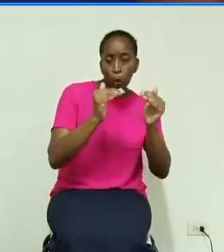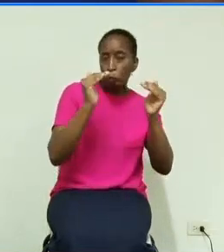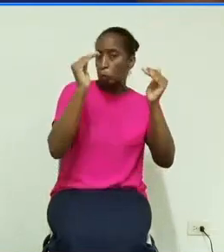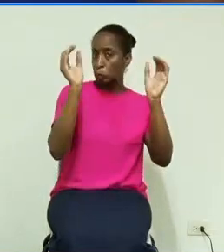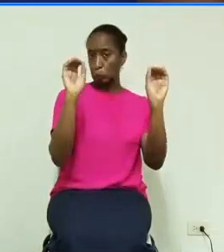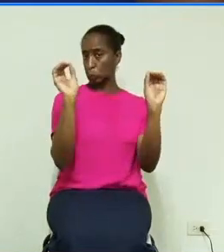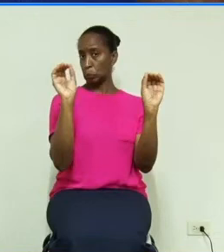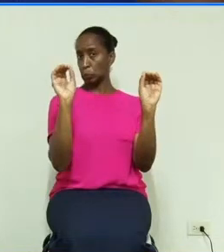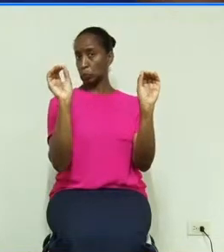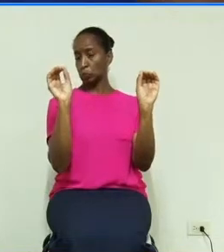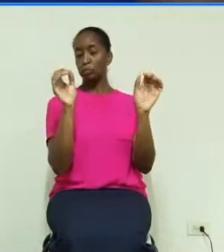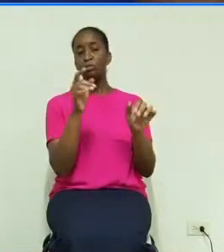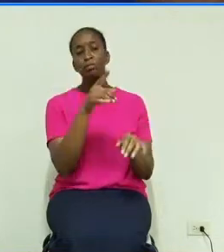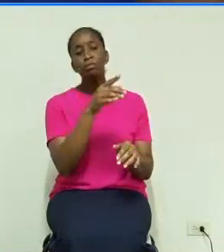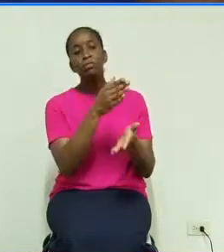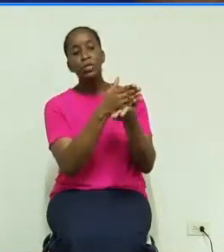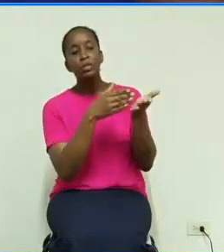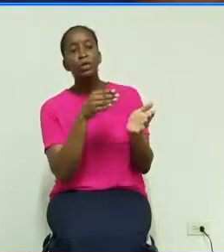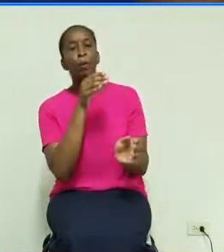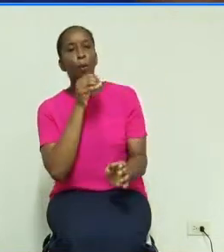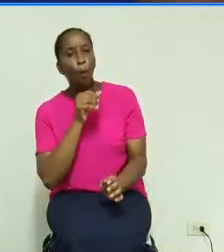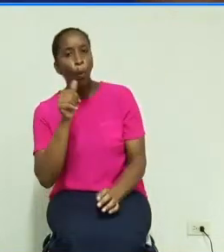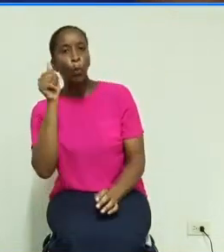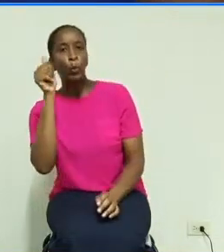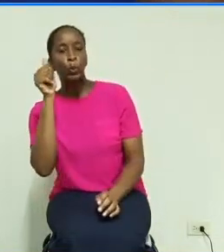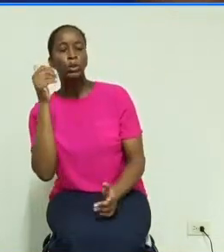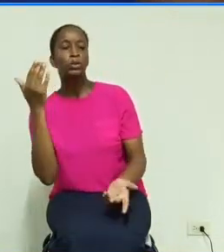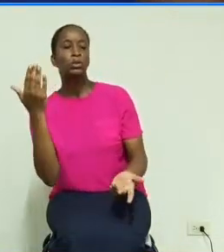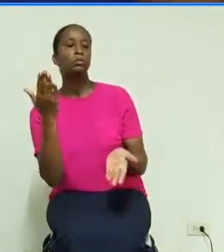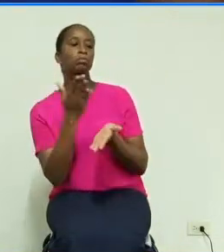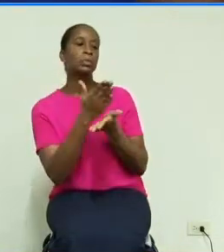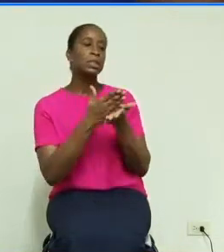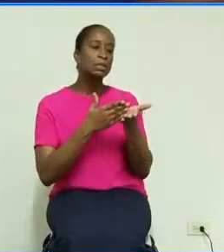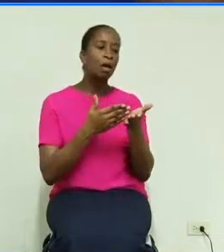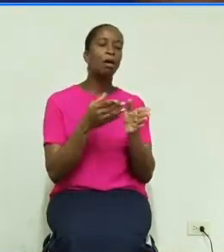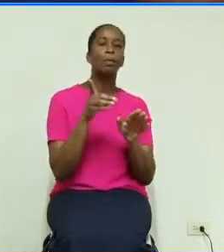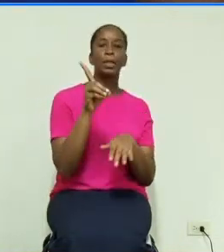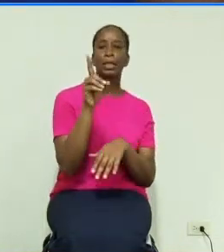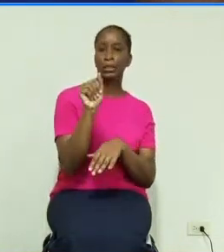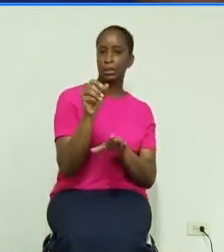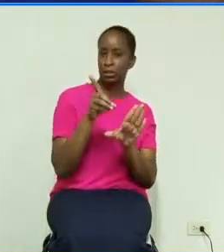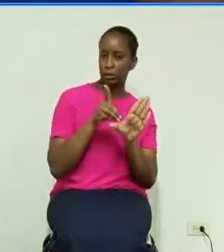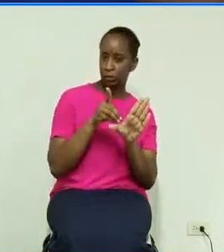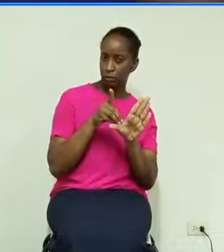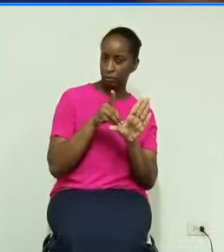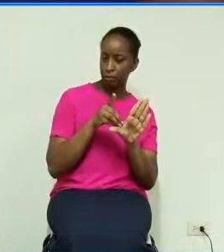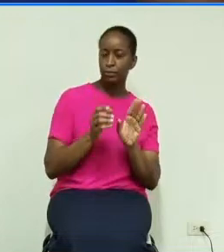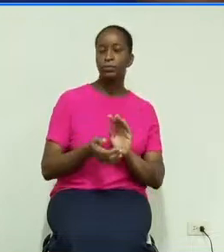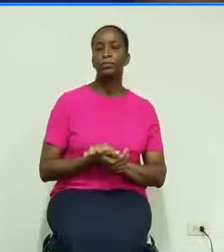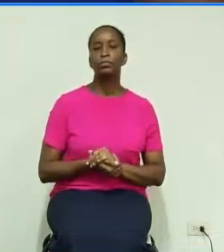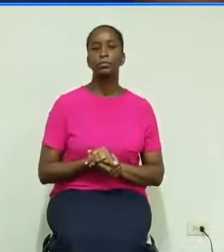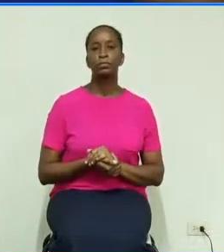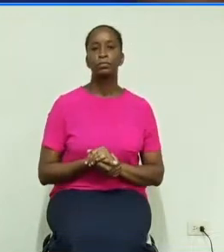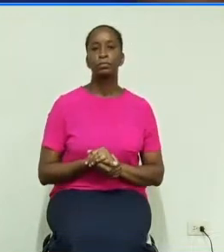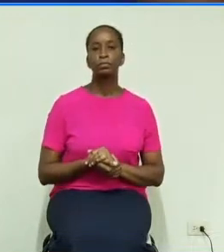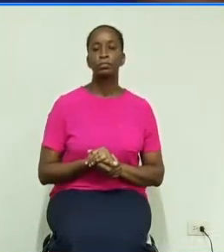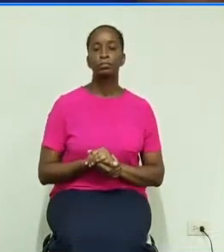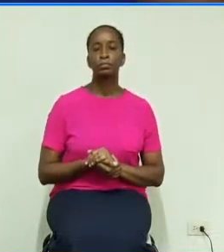go to the discussion about a youthful representation because I don't intend to stir up that one